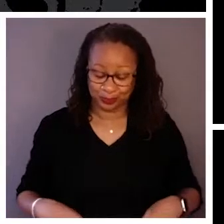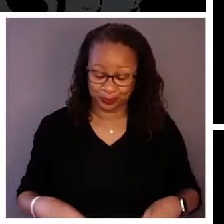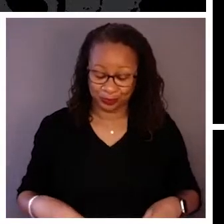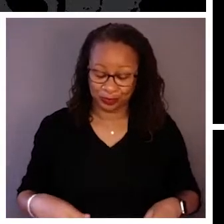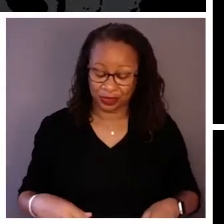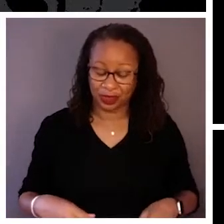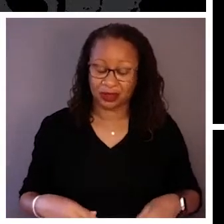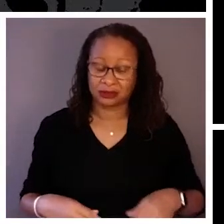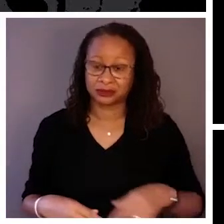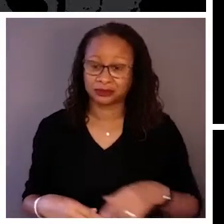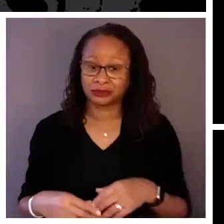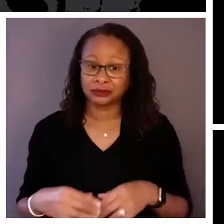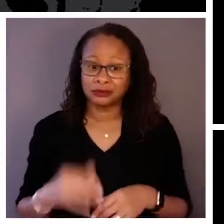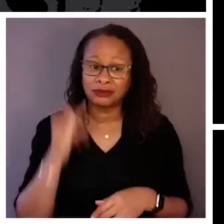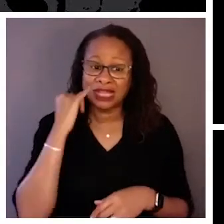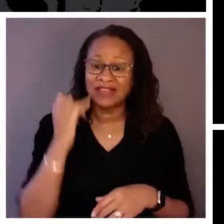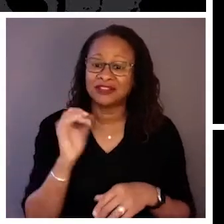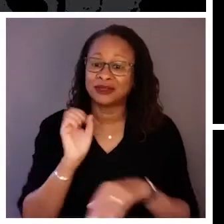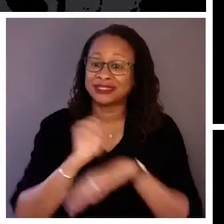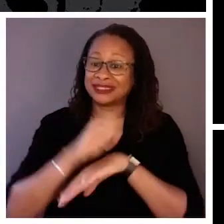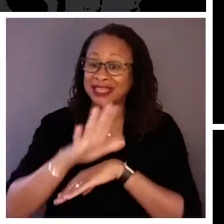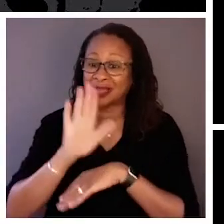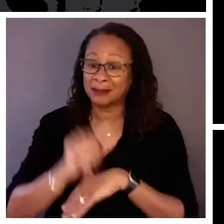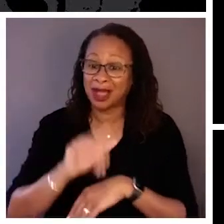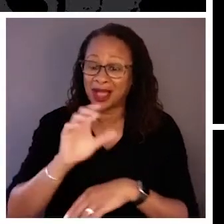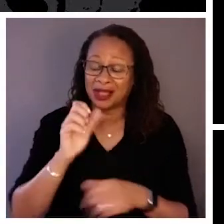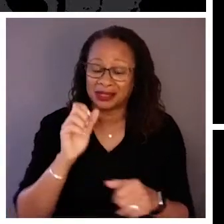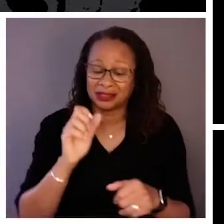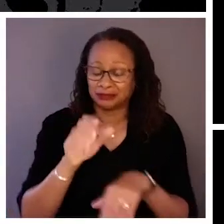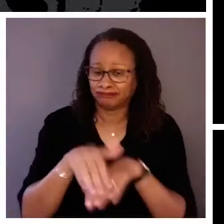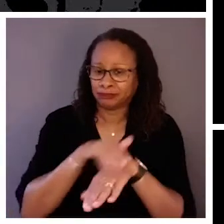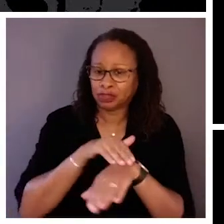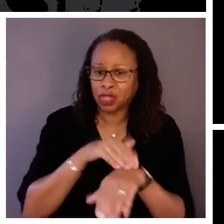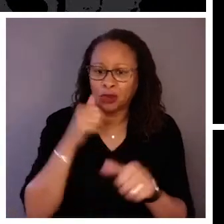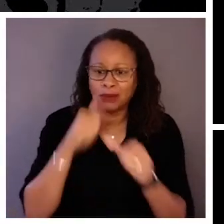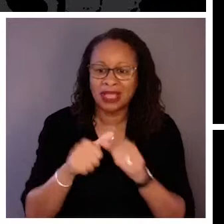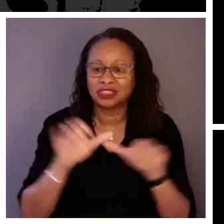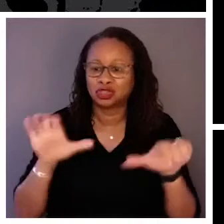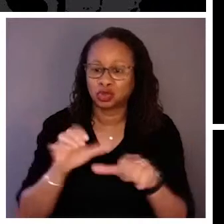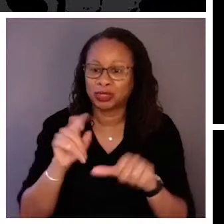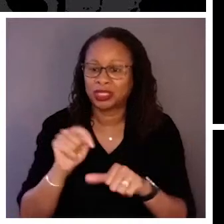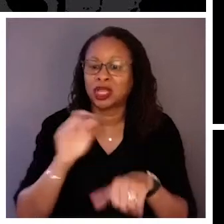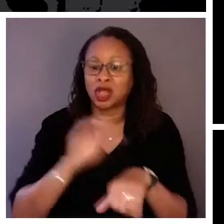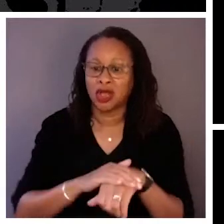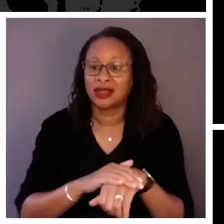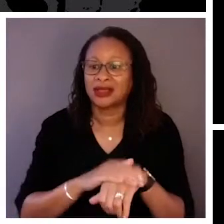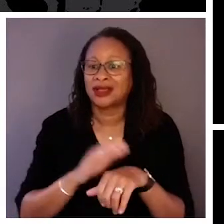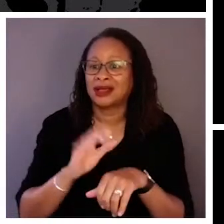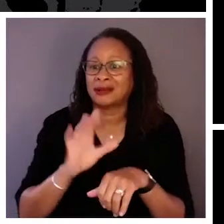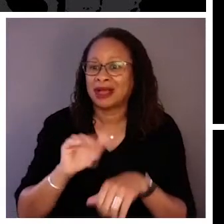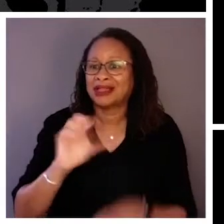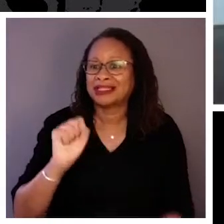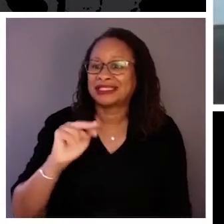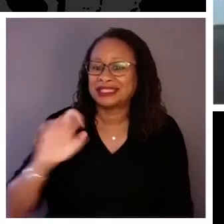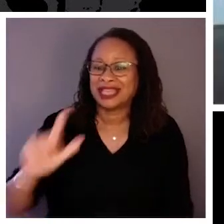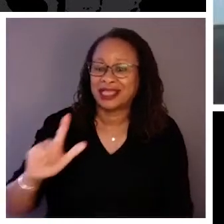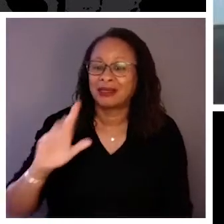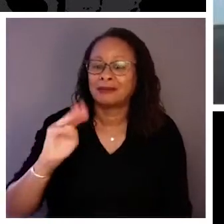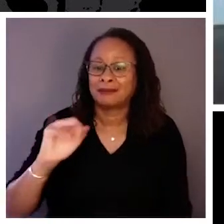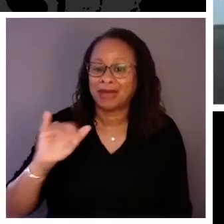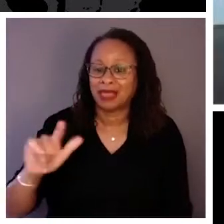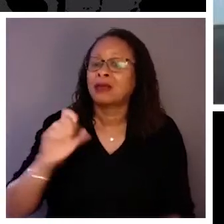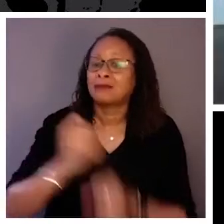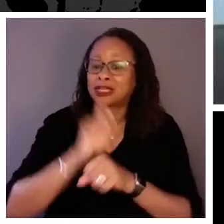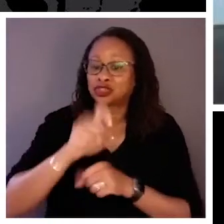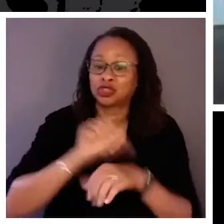And if you're sending it by snail mail and you're doing it on the deadline, send it certified so you can prove you mailed it. It's a